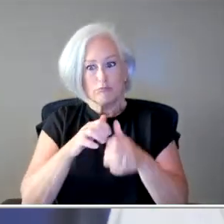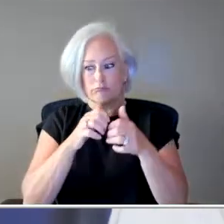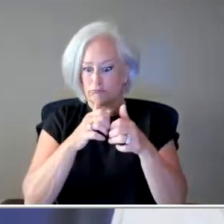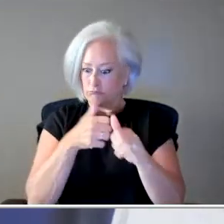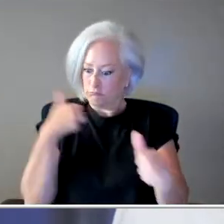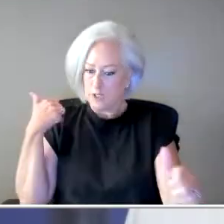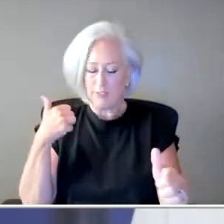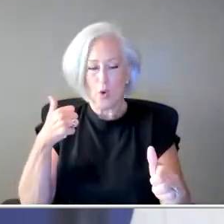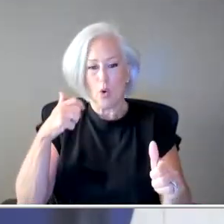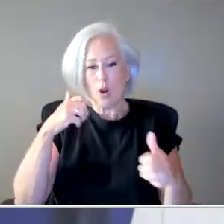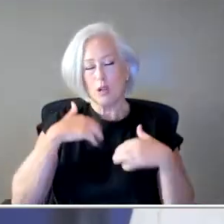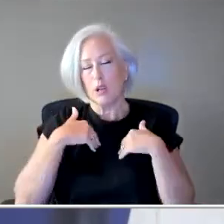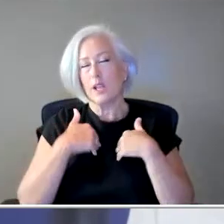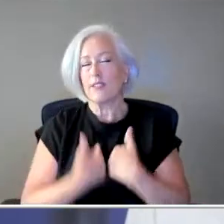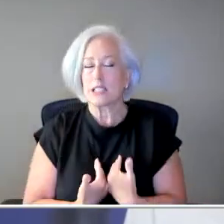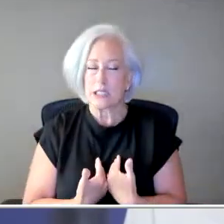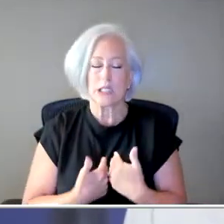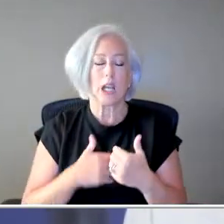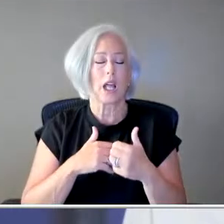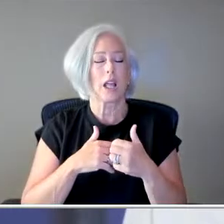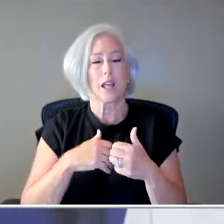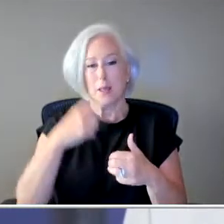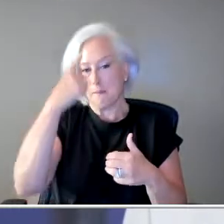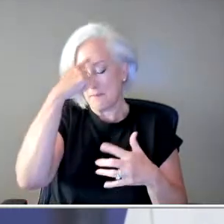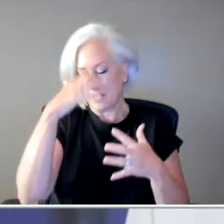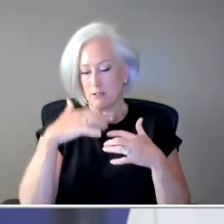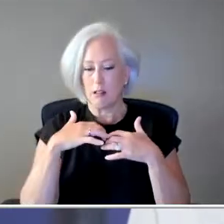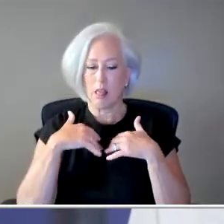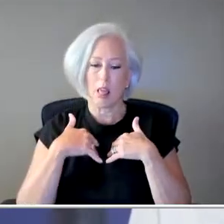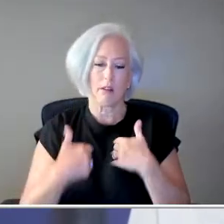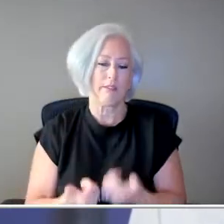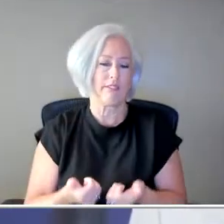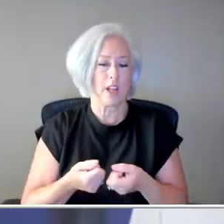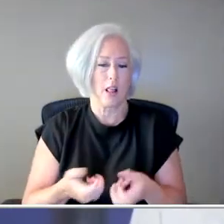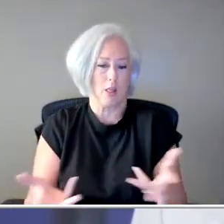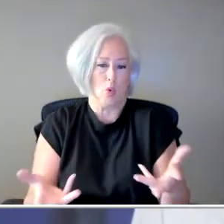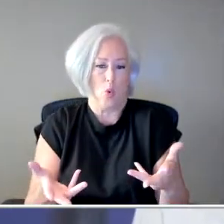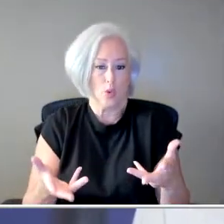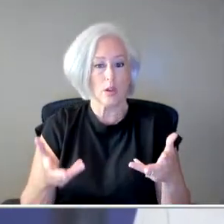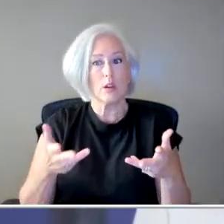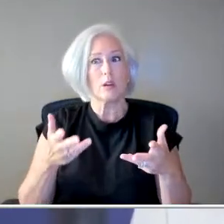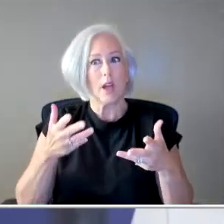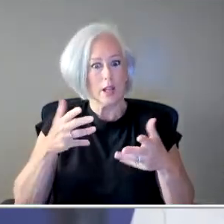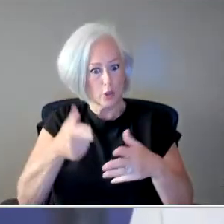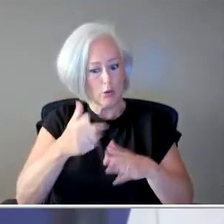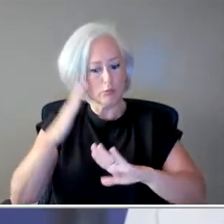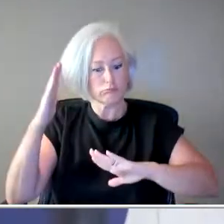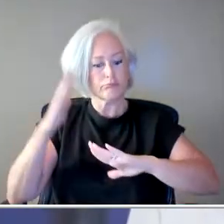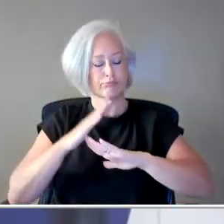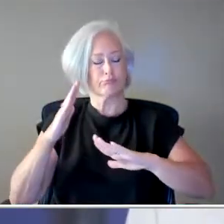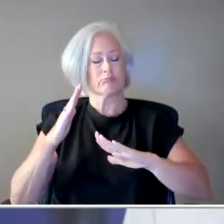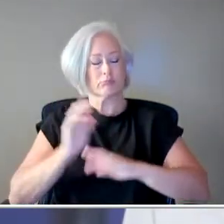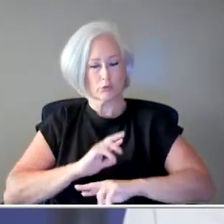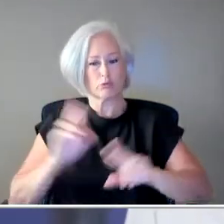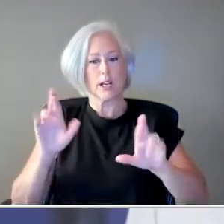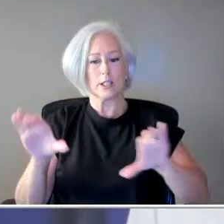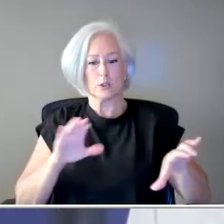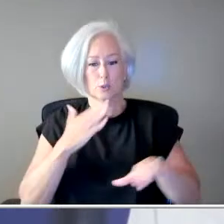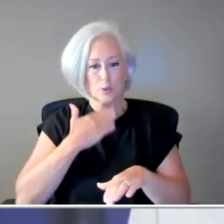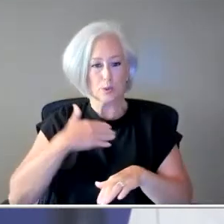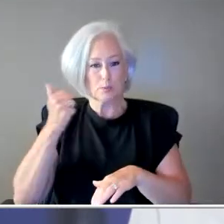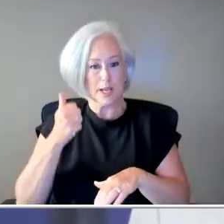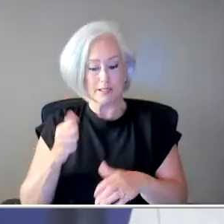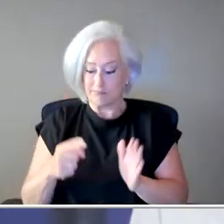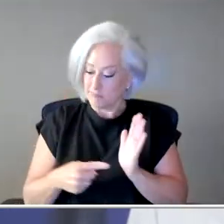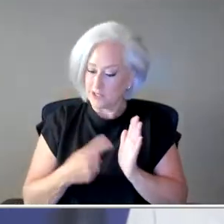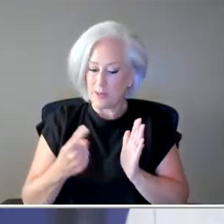can make sure that you're at the top of your game and really make sure that you're doing the best for patients. I often do 6, 8, 10-hour brain